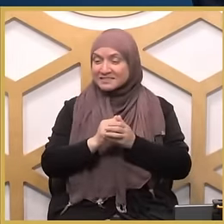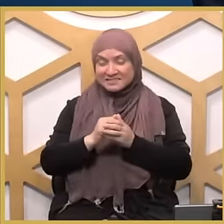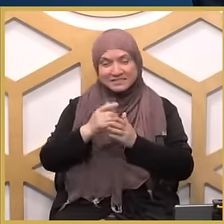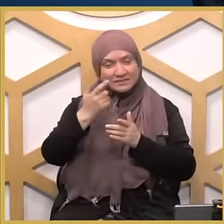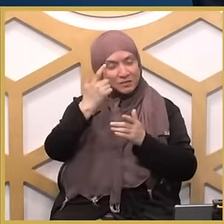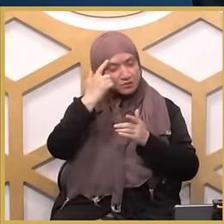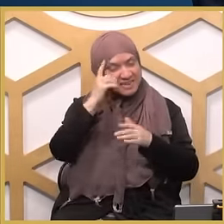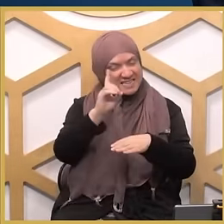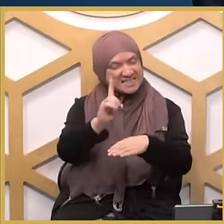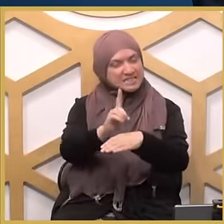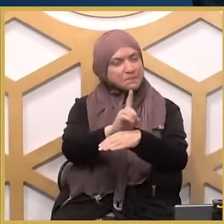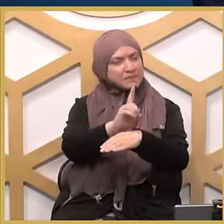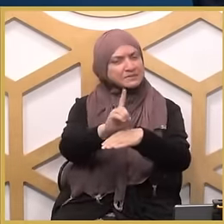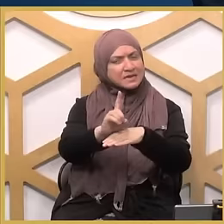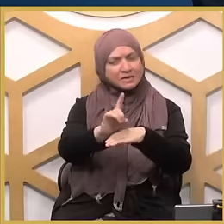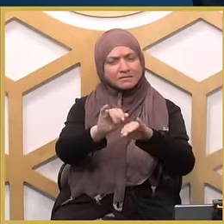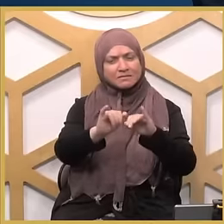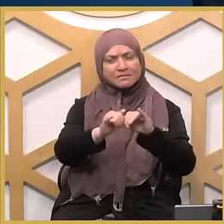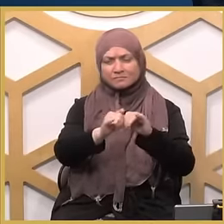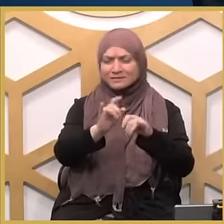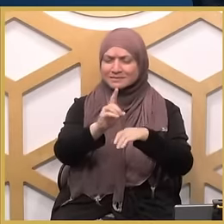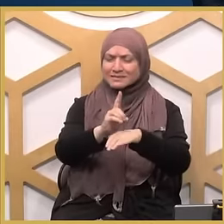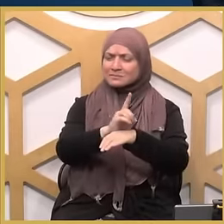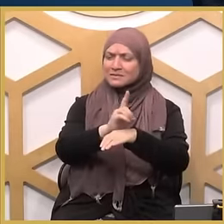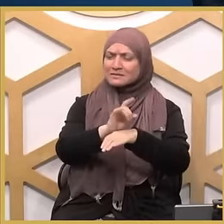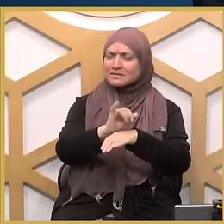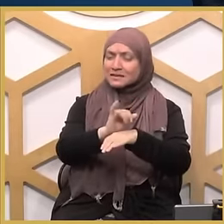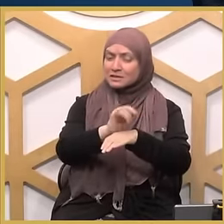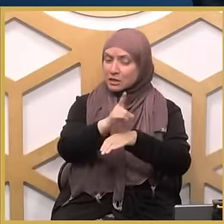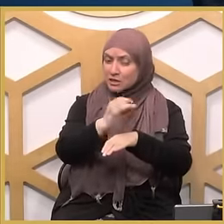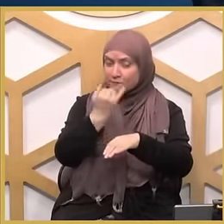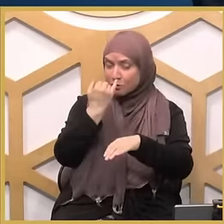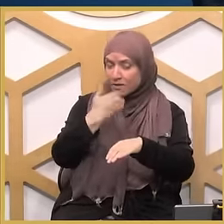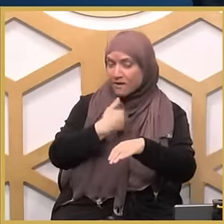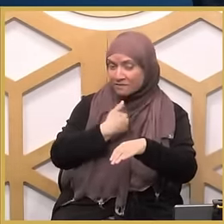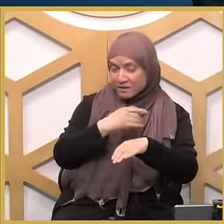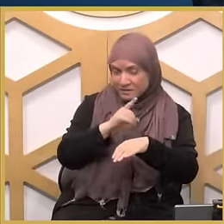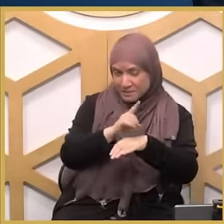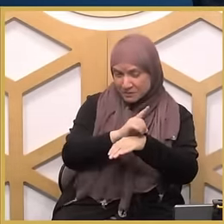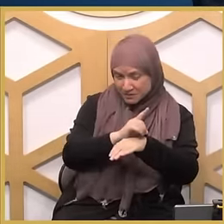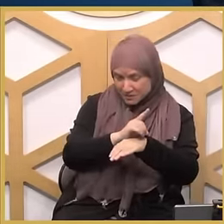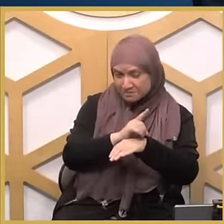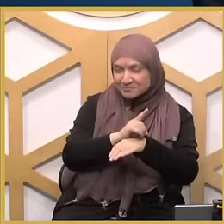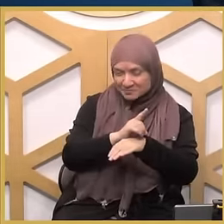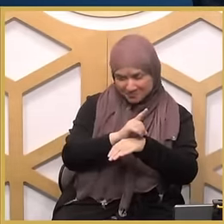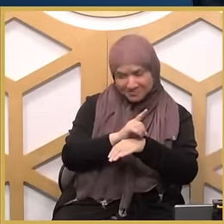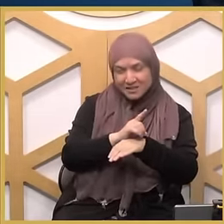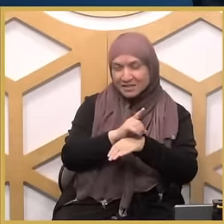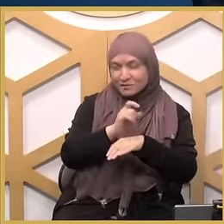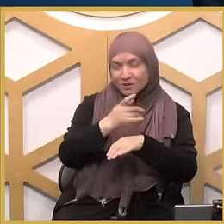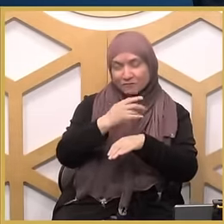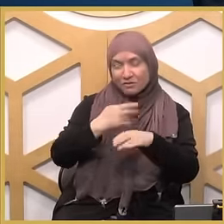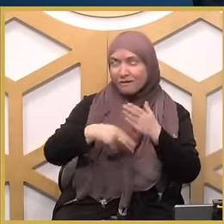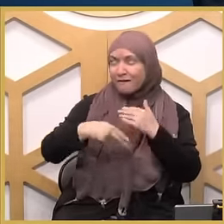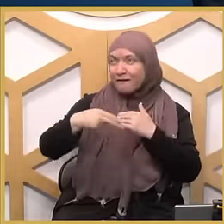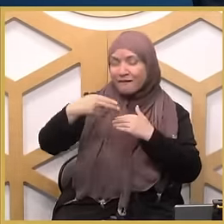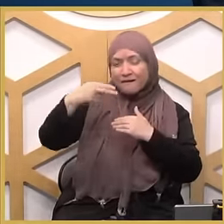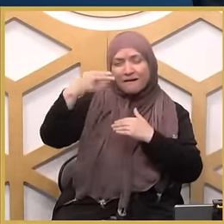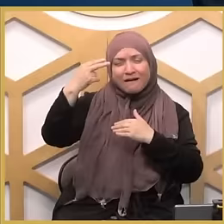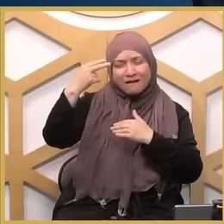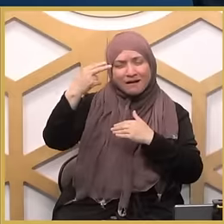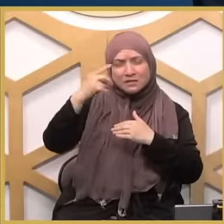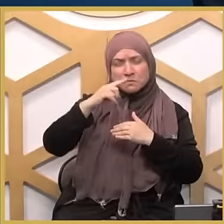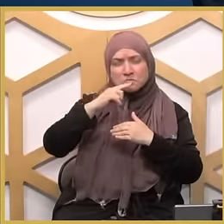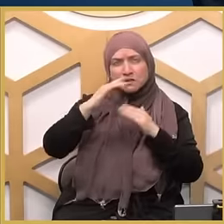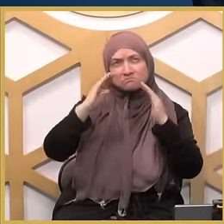powerful. That will help you stay away from that which is wrong, because now you have a high standard of character because of that. Now, in order for you to fuel that,